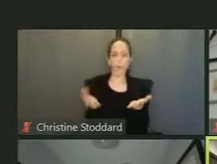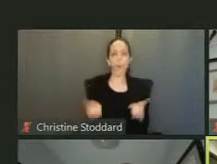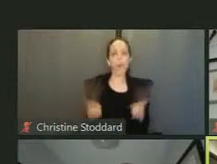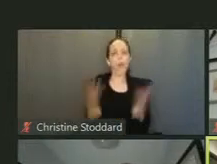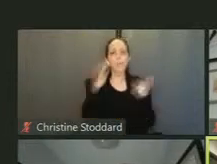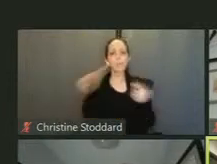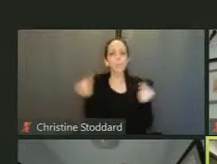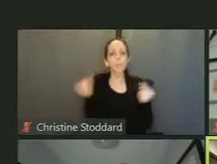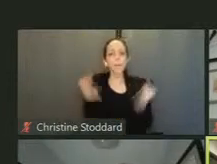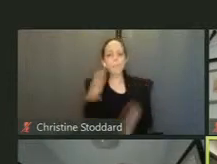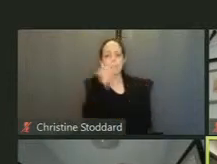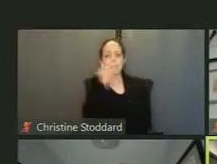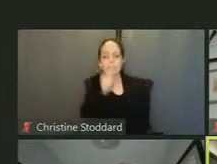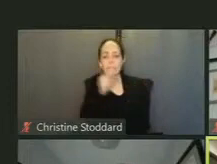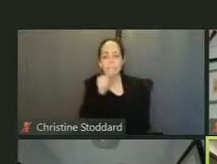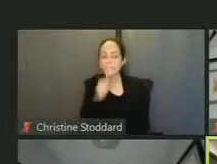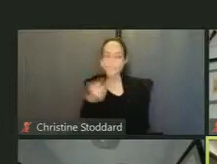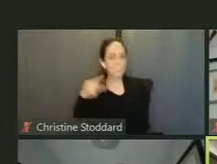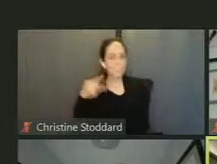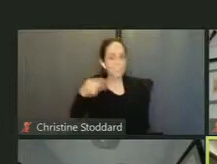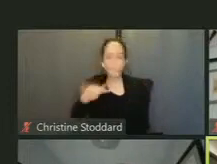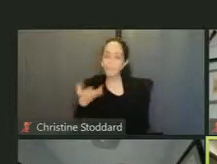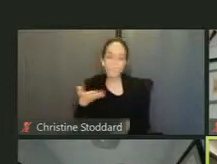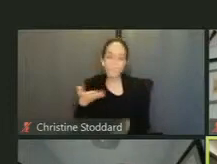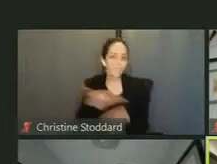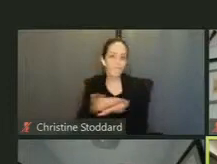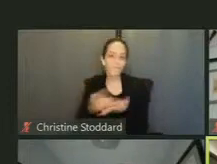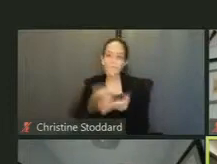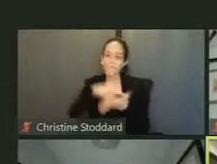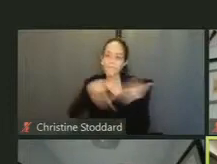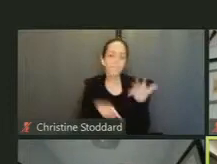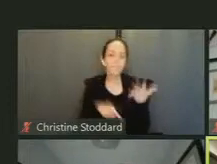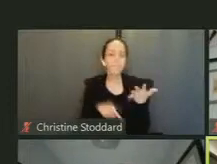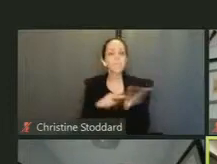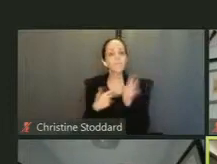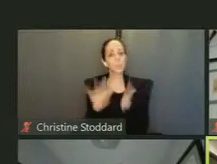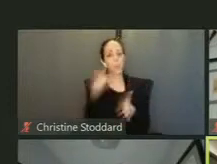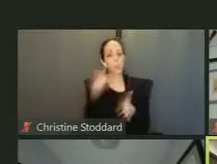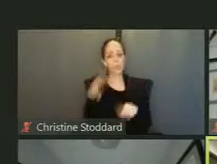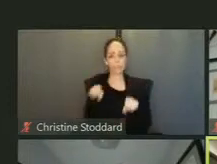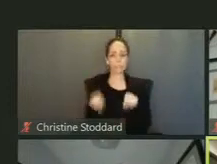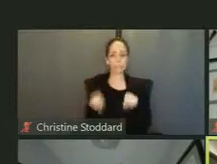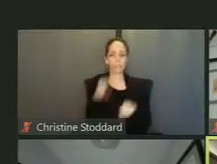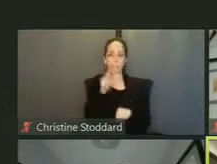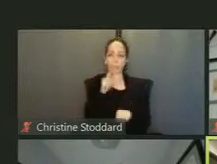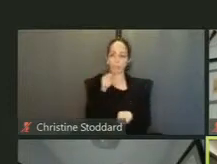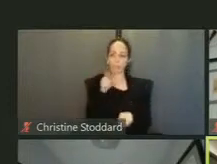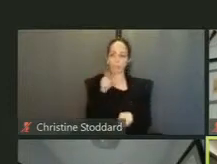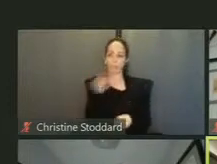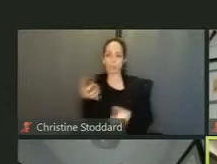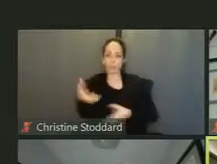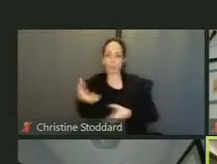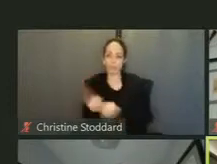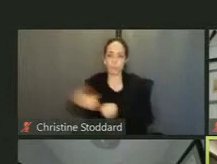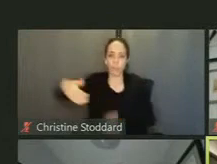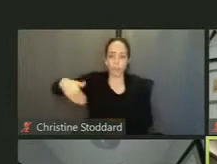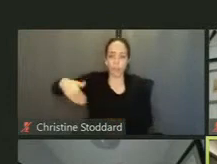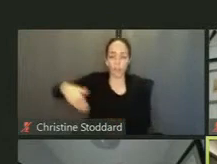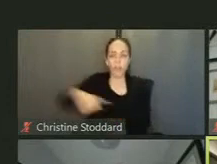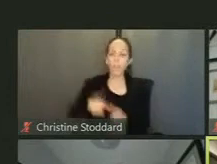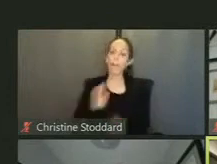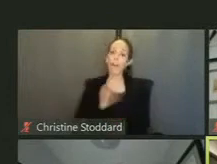reasons for our skepticism. And yet, our member organizations are still committed to providing credible